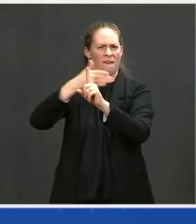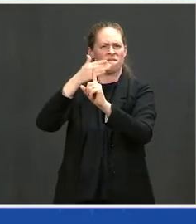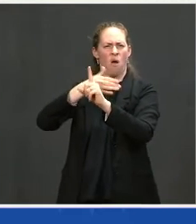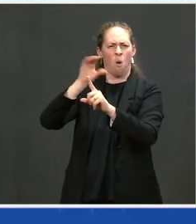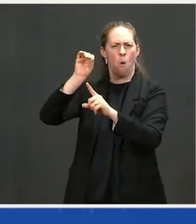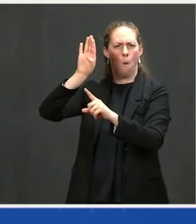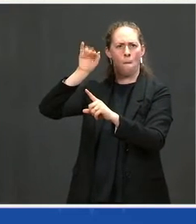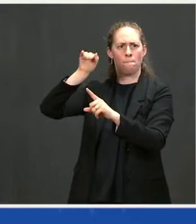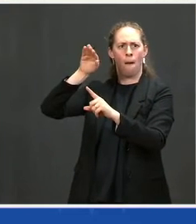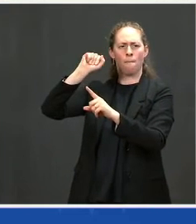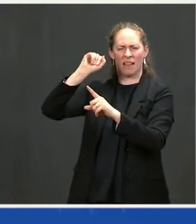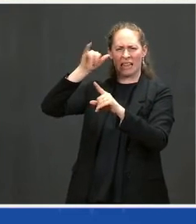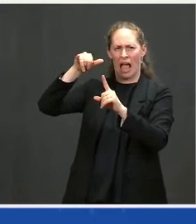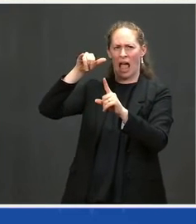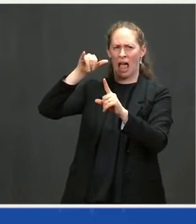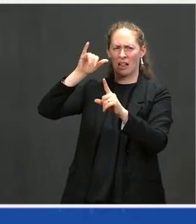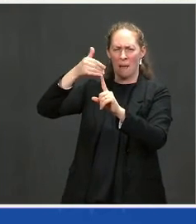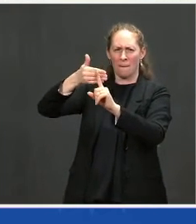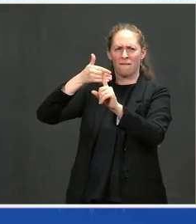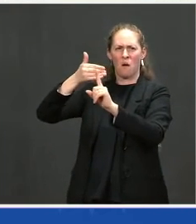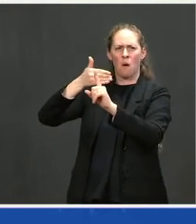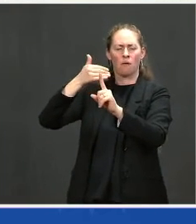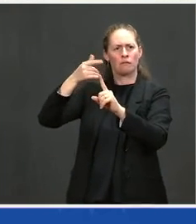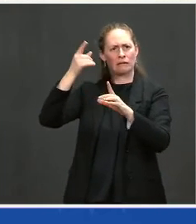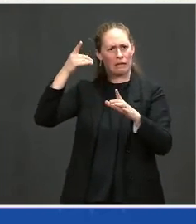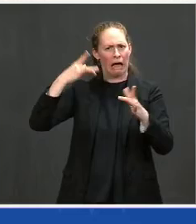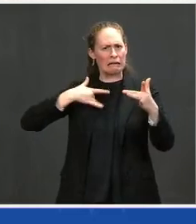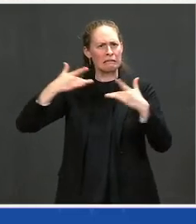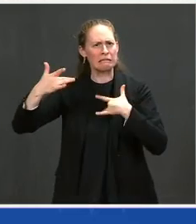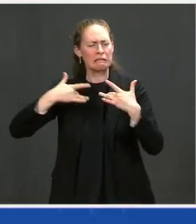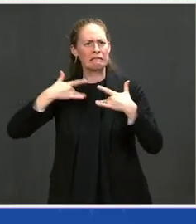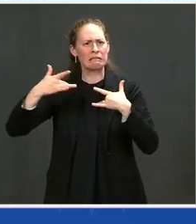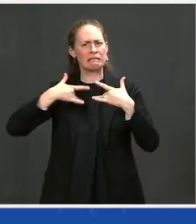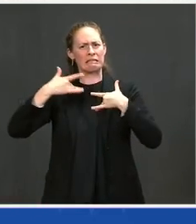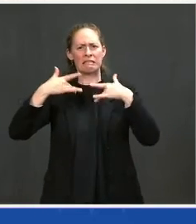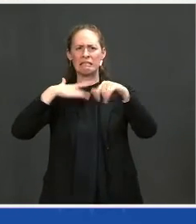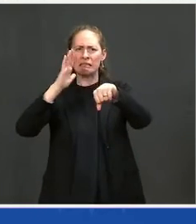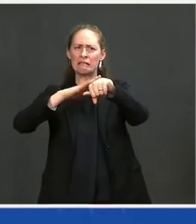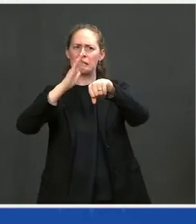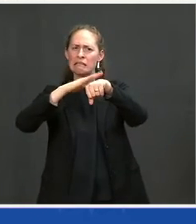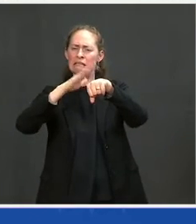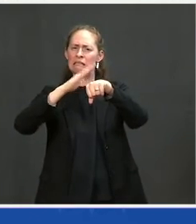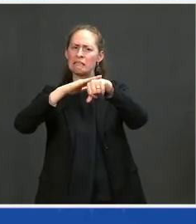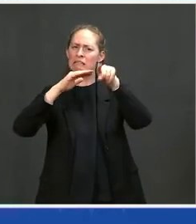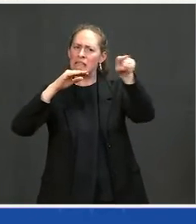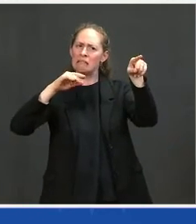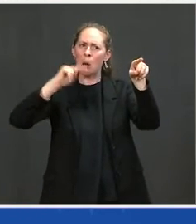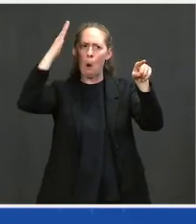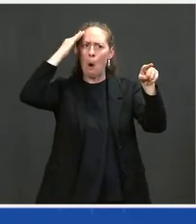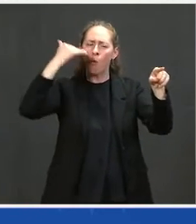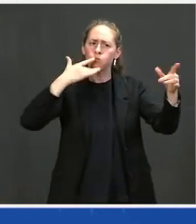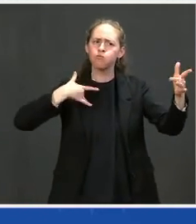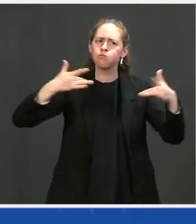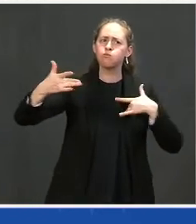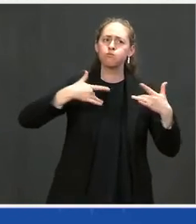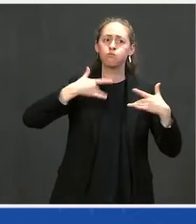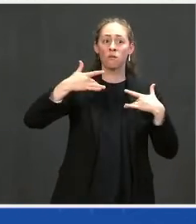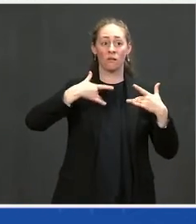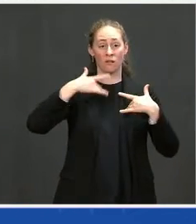top foreign policy issue that he was watching. Is that how you assess the crisis in North Korea? Yes.